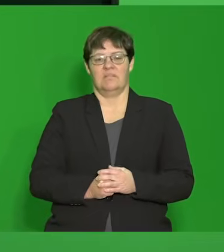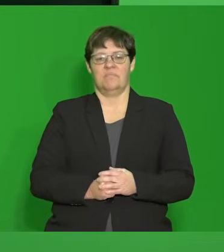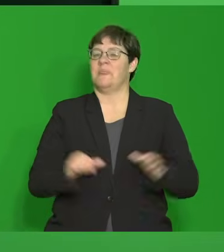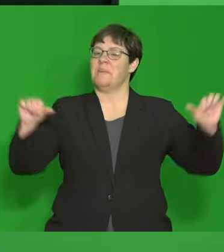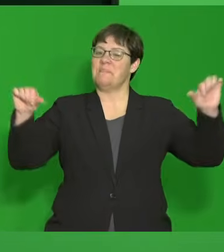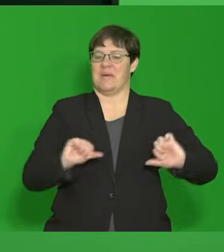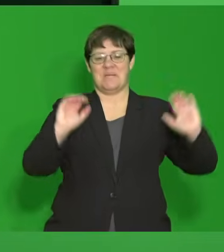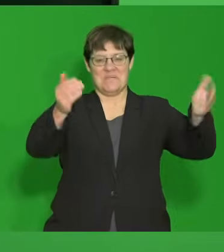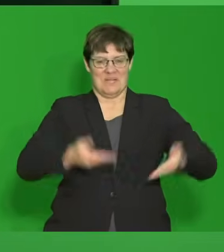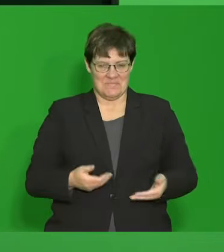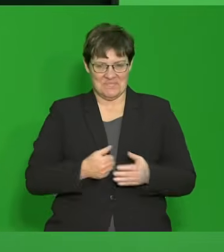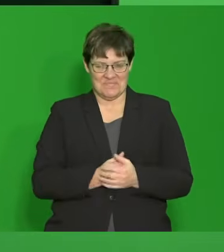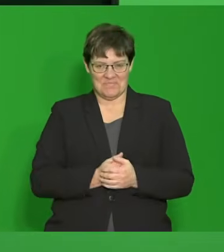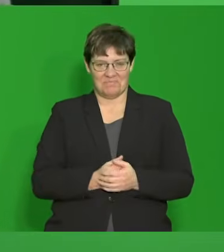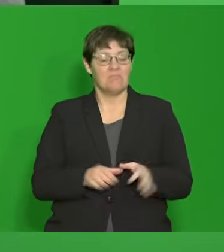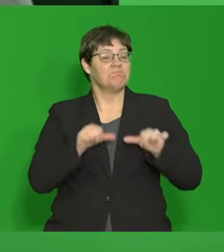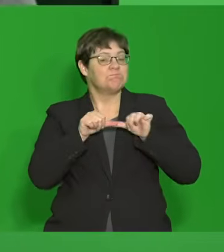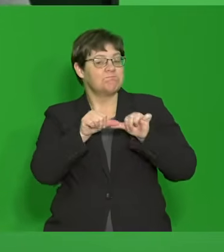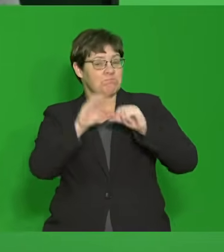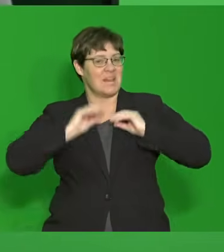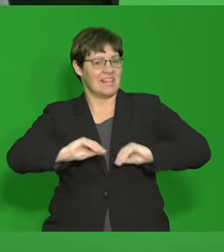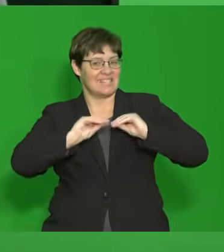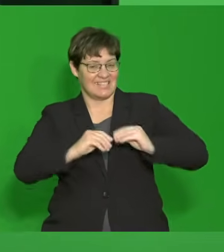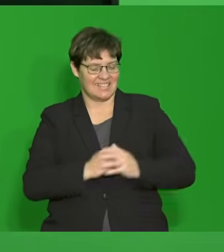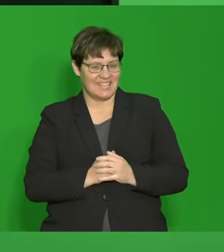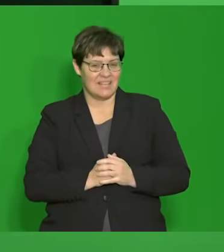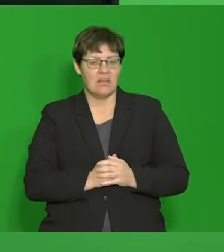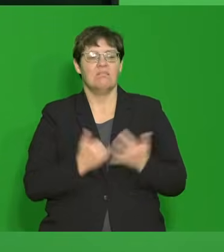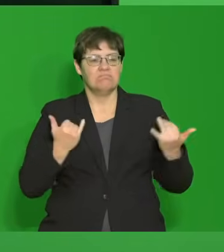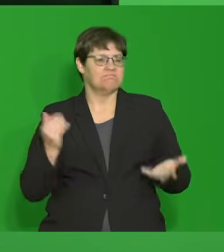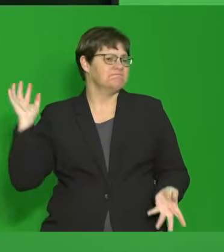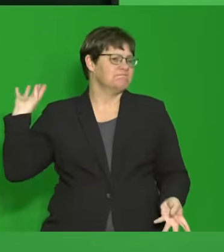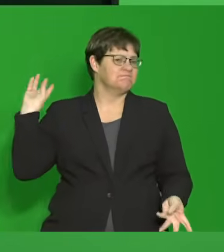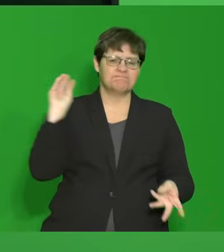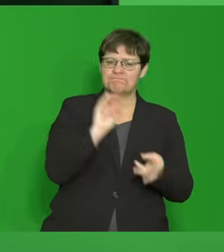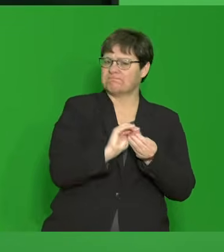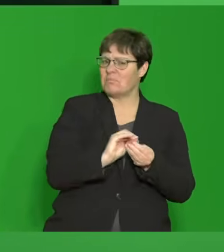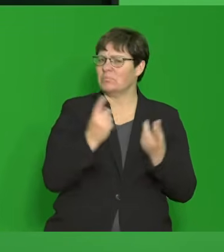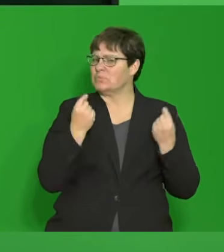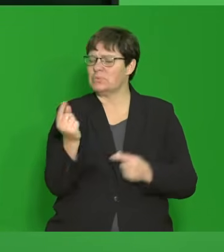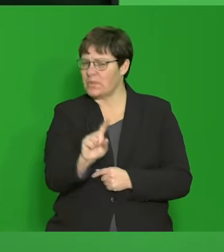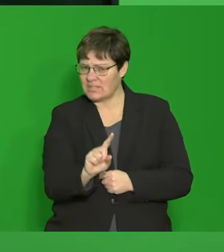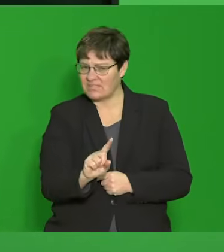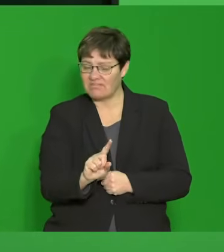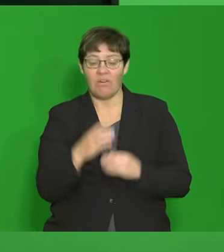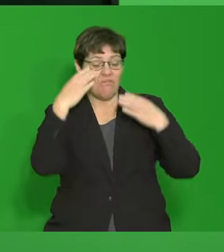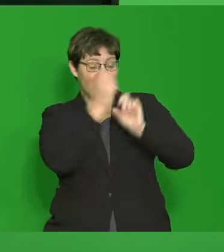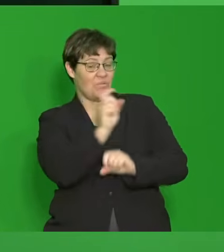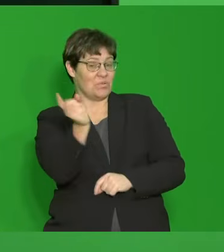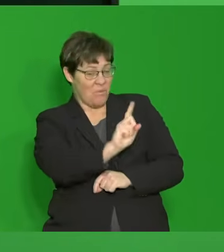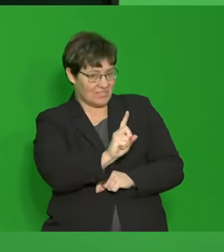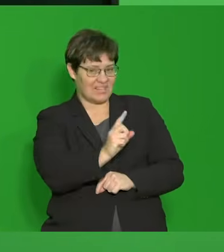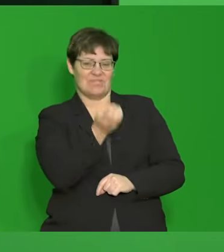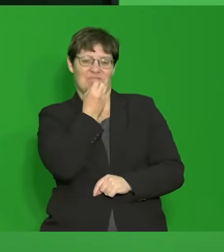Welcome back, life science learners. Let's continue with our lesson. A recap of where we are. We're focusing on nutrition today, and in